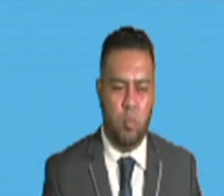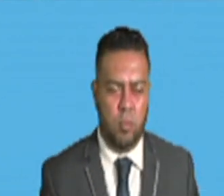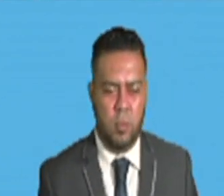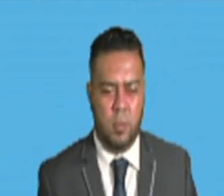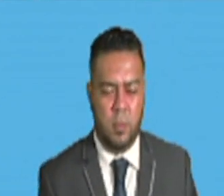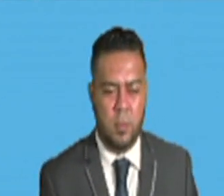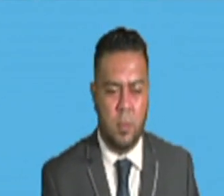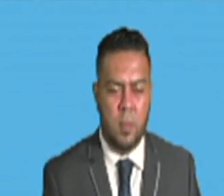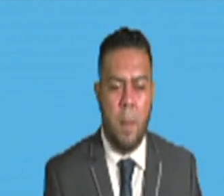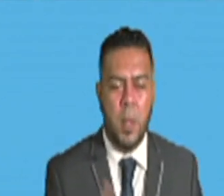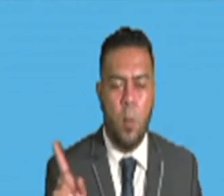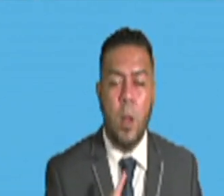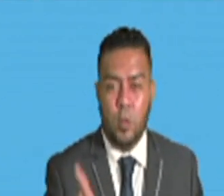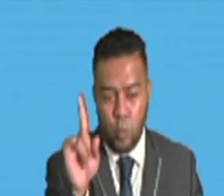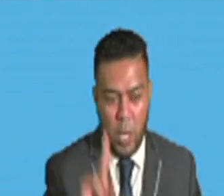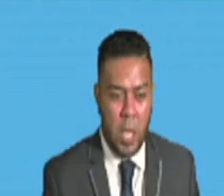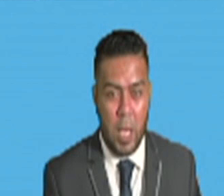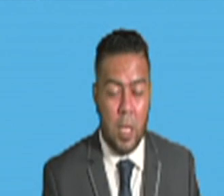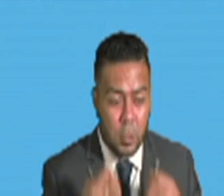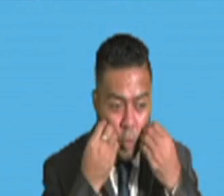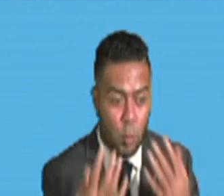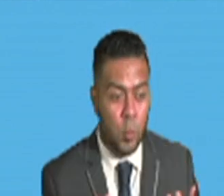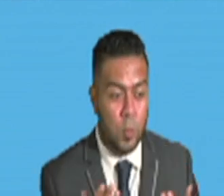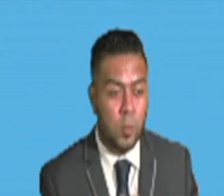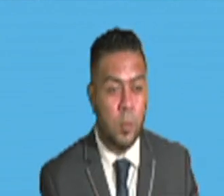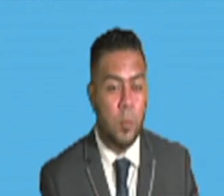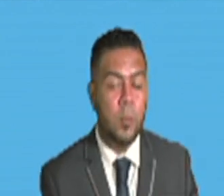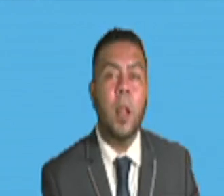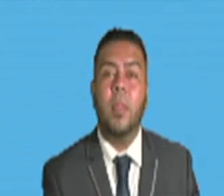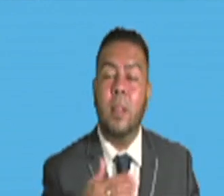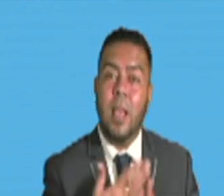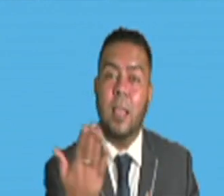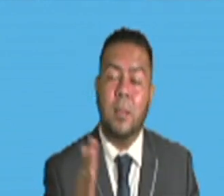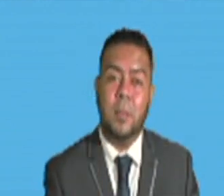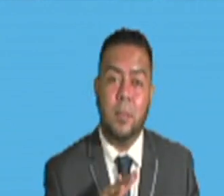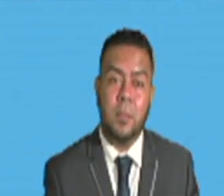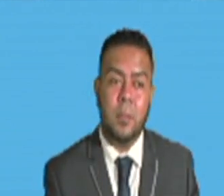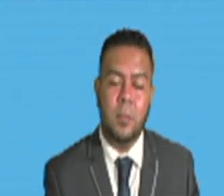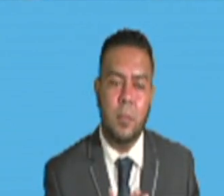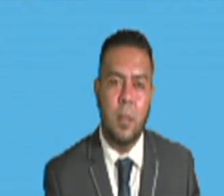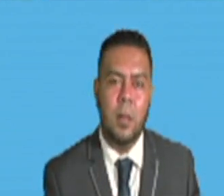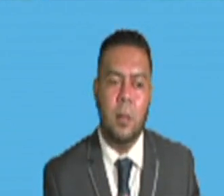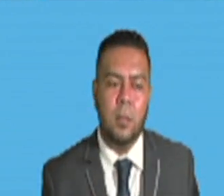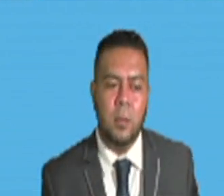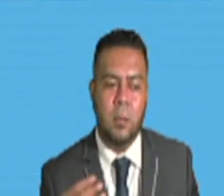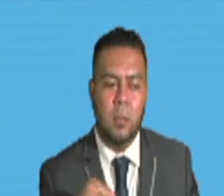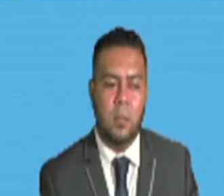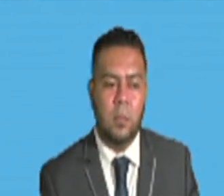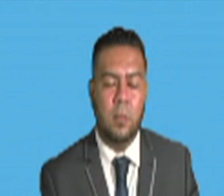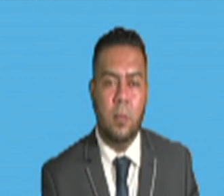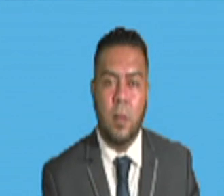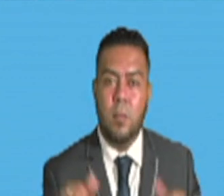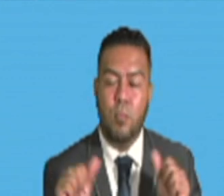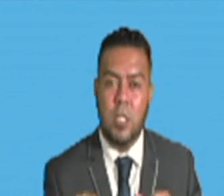what today demonstrates, with the day he made his comments, how the President,